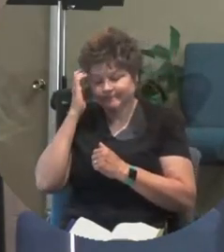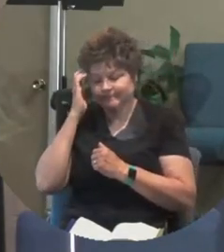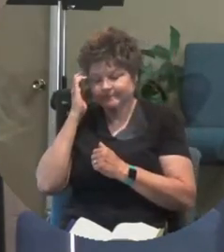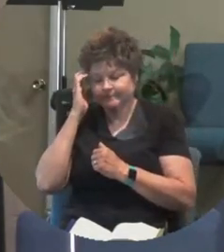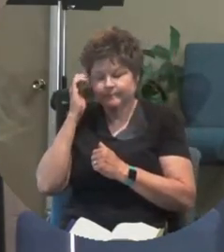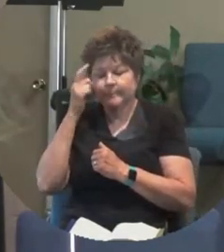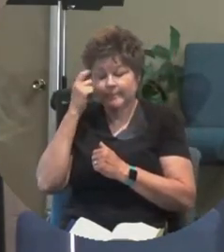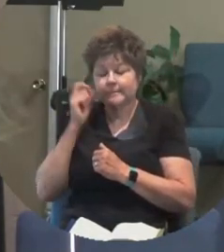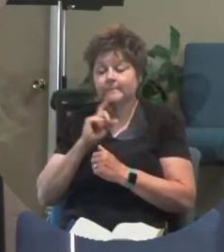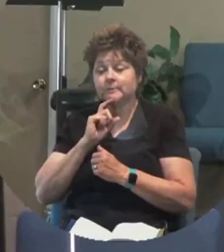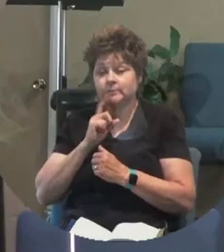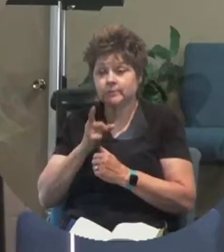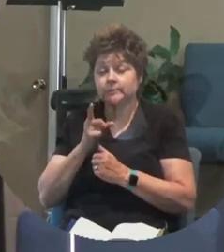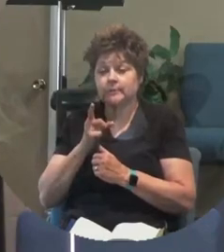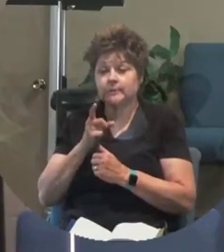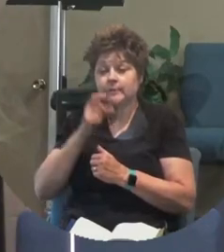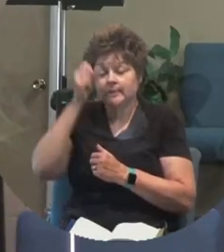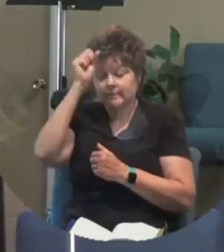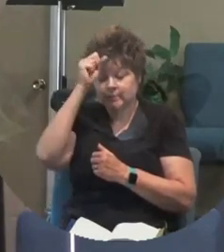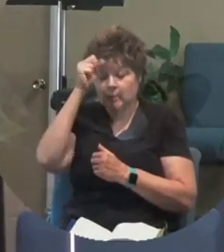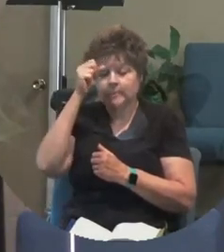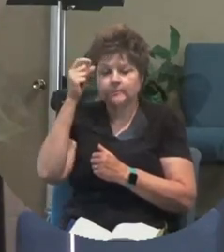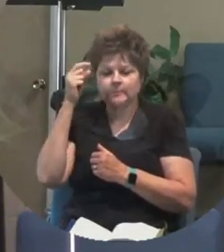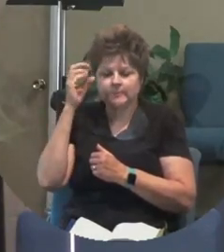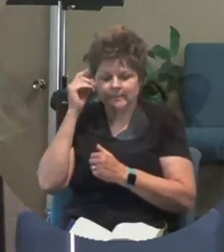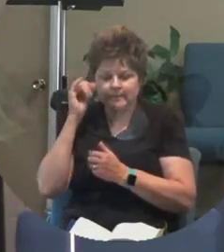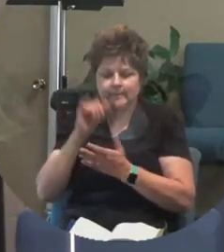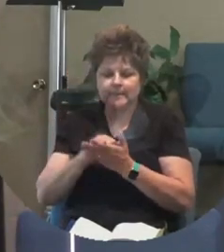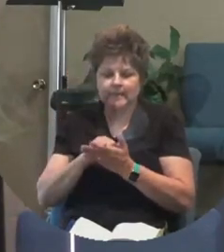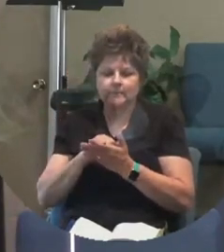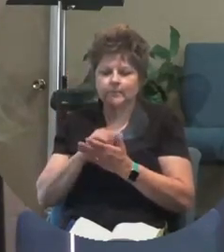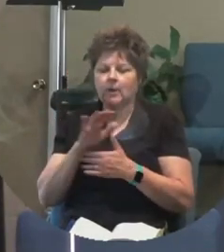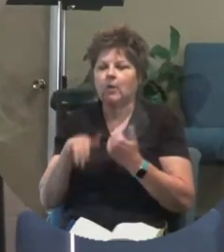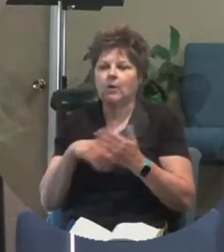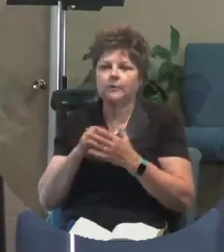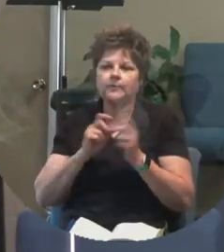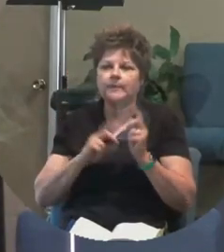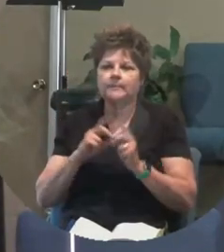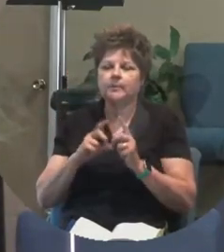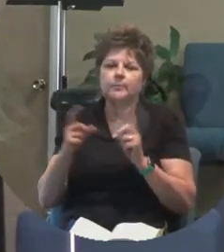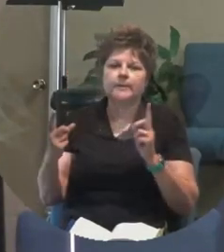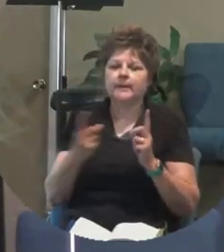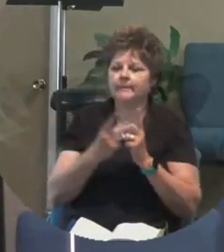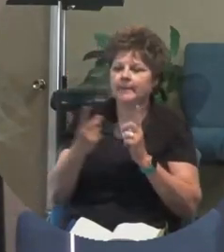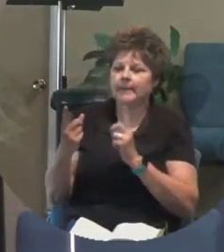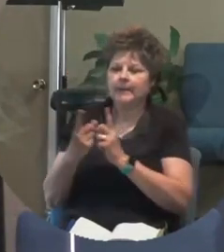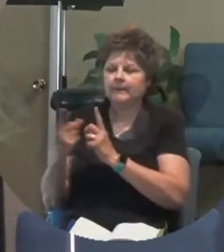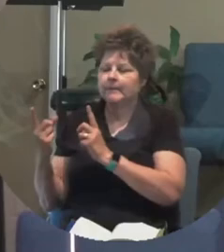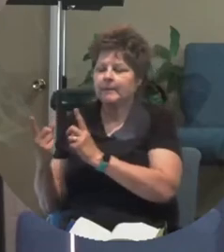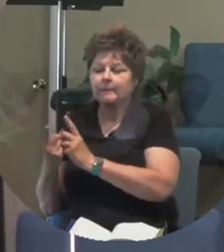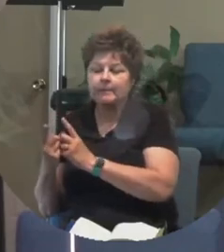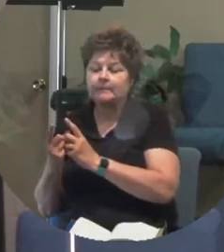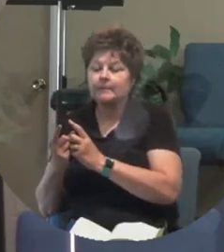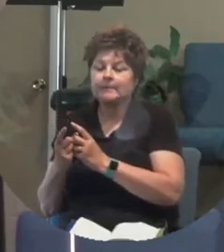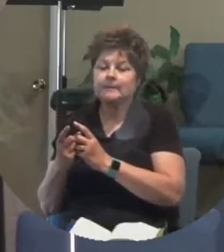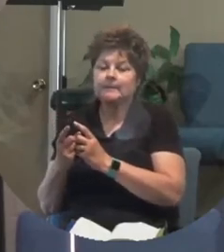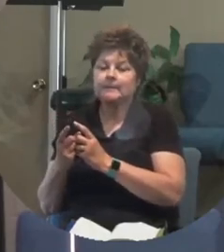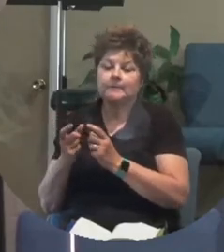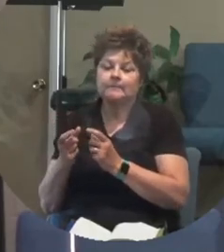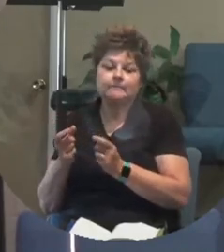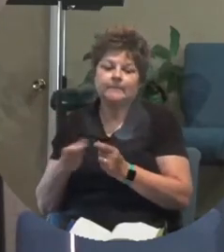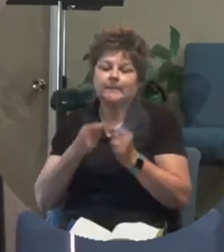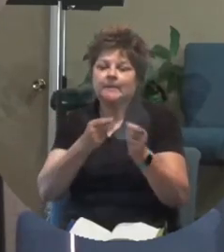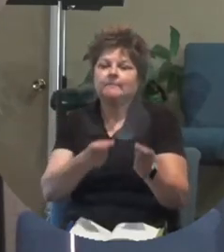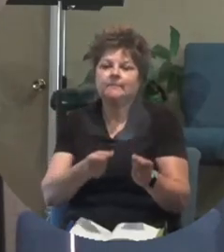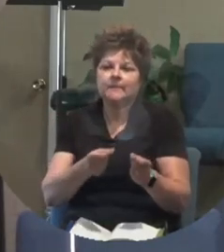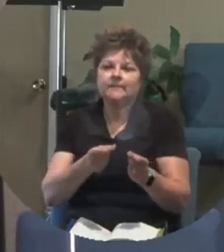Because I'm sure that's what Solomon was thinking when all those people came up to him and tried to schmooze him and bring him all these gifts, thinking they could pull one over